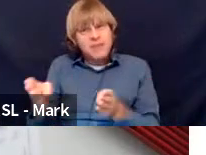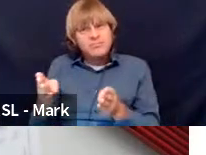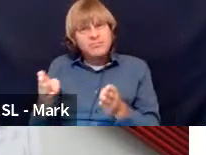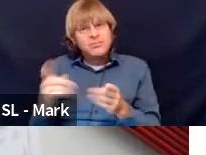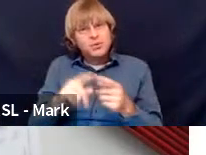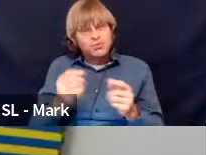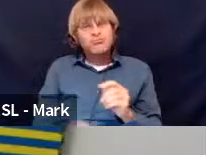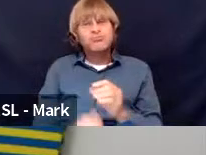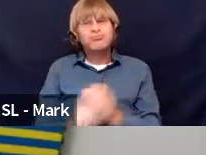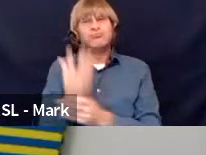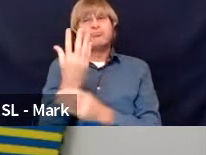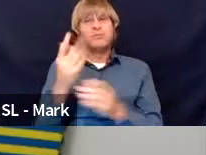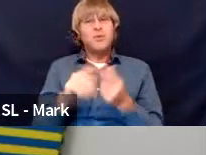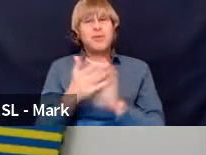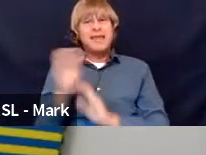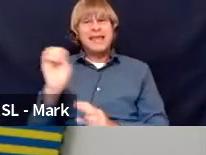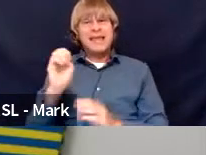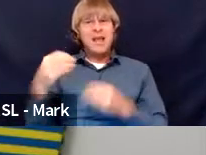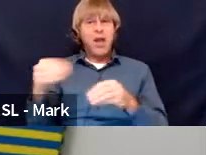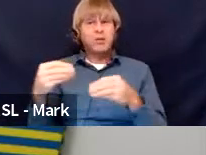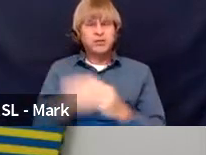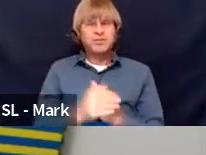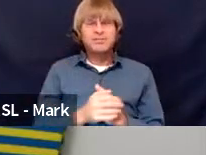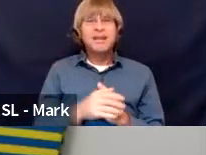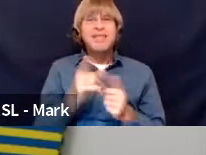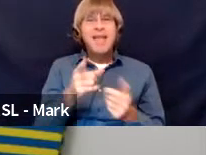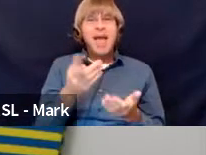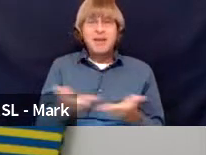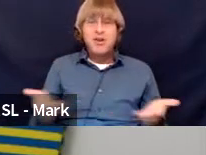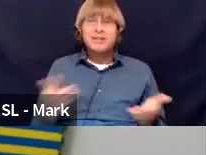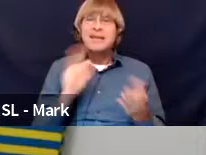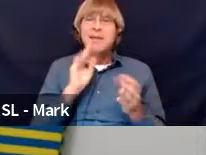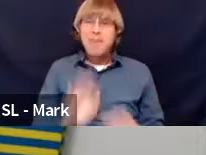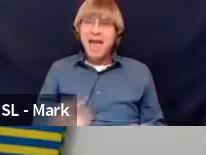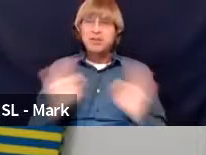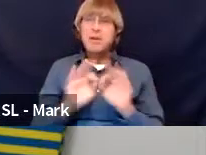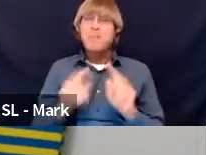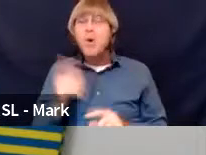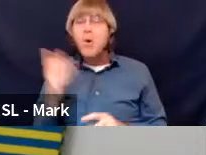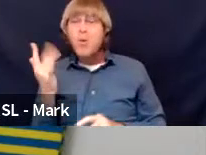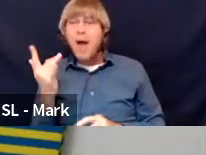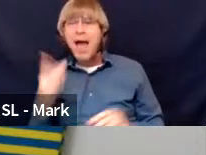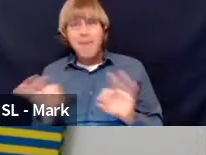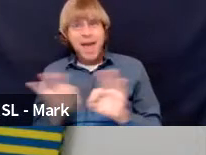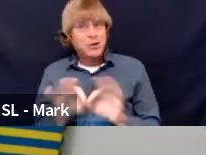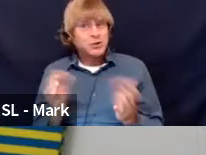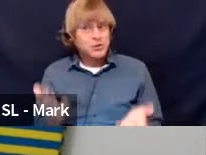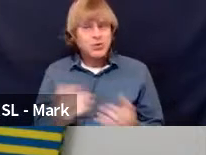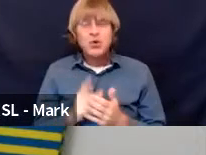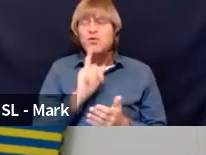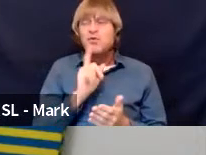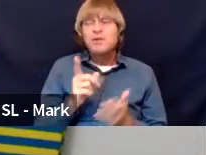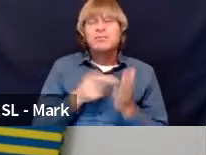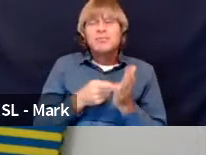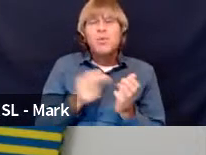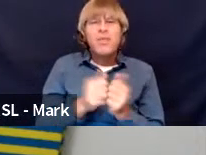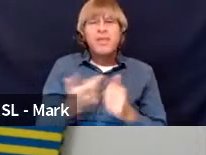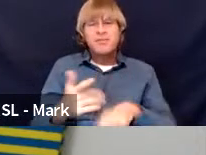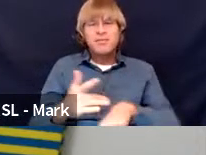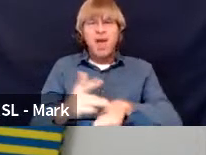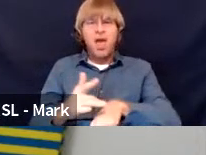via e-commerce. So materials matter. We know this, but why do they matter? Honestly, it has to do with